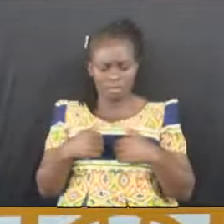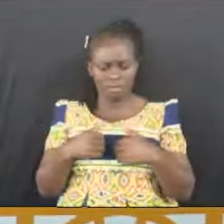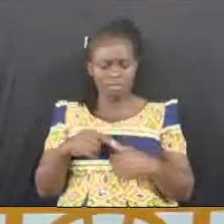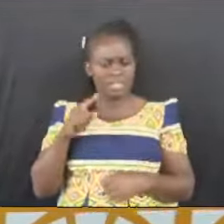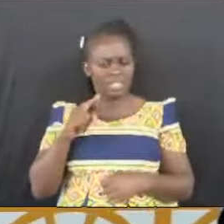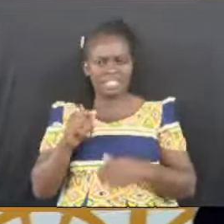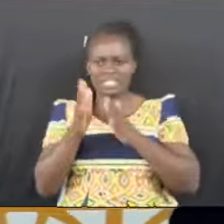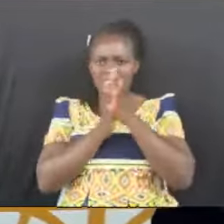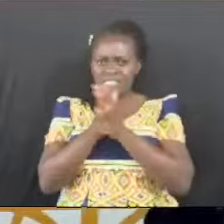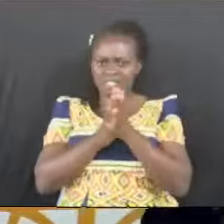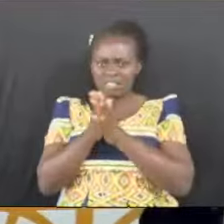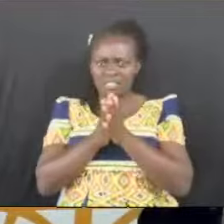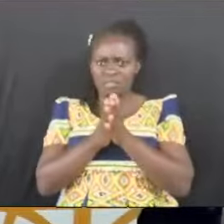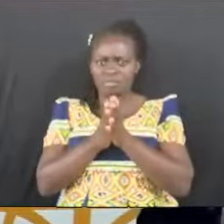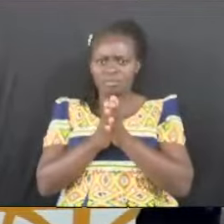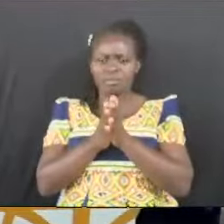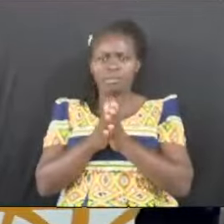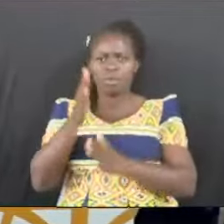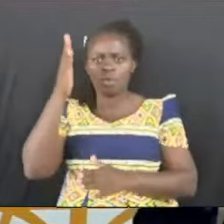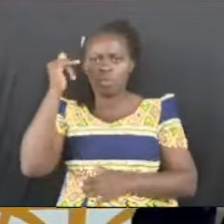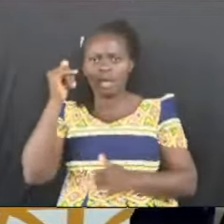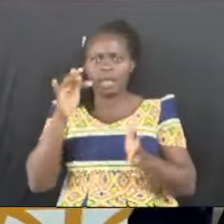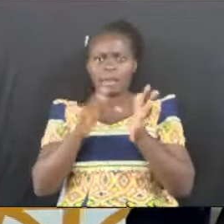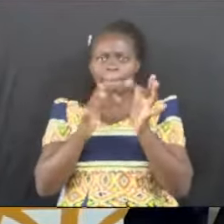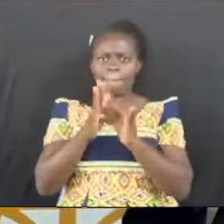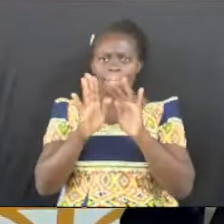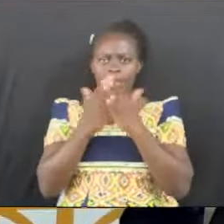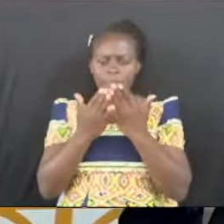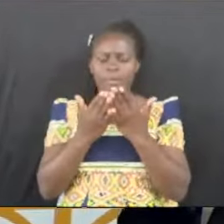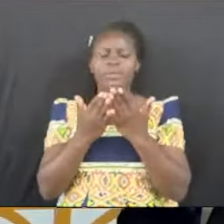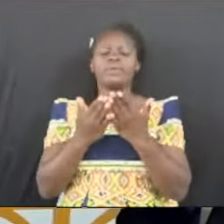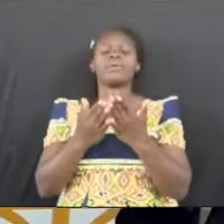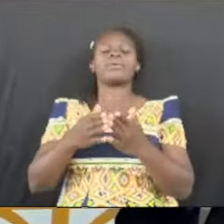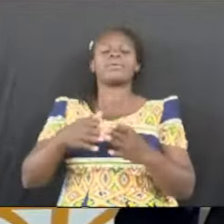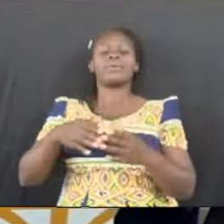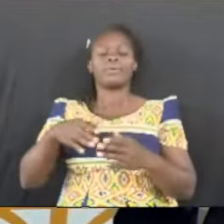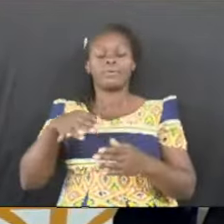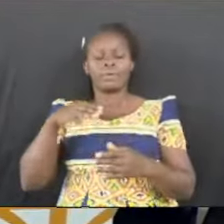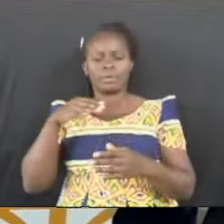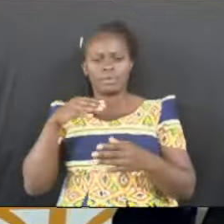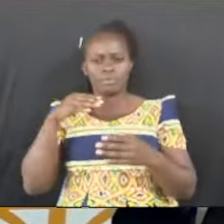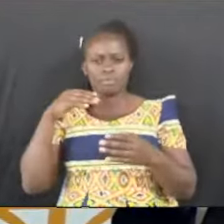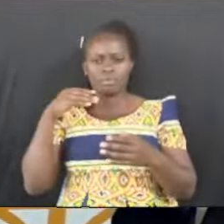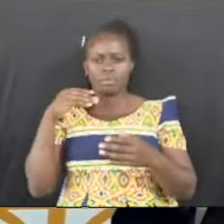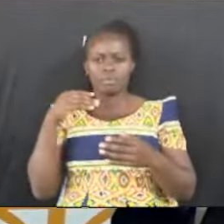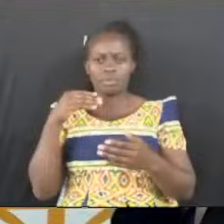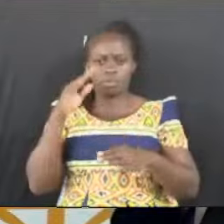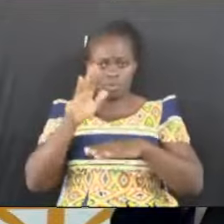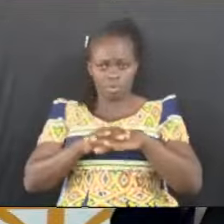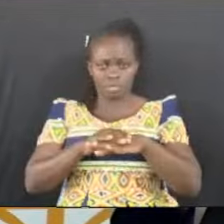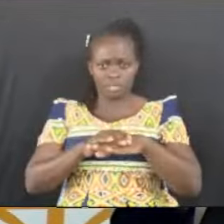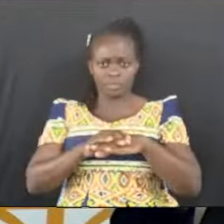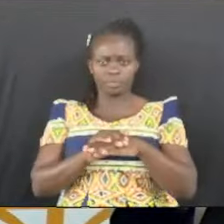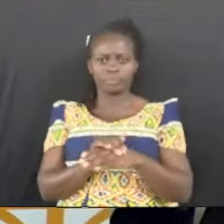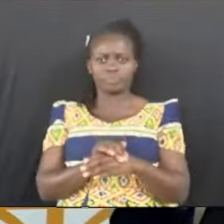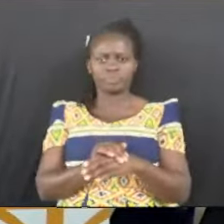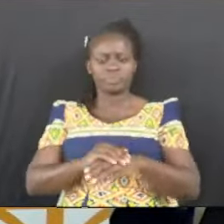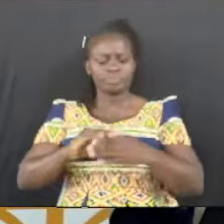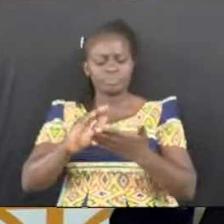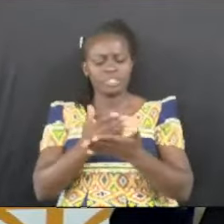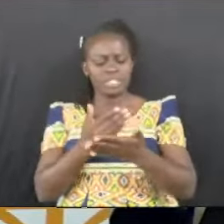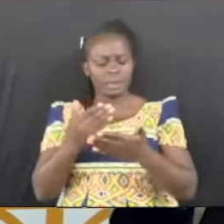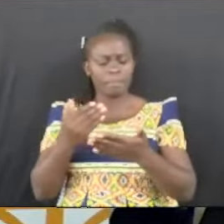You know, the Bible is rich, but sometimes we just pick here and there and forget that there is an internal